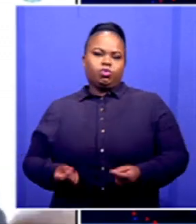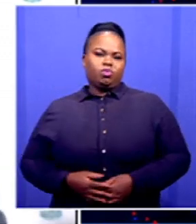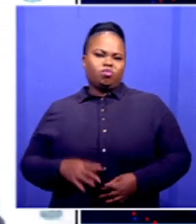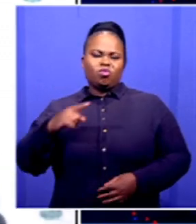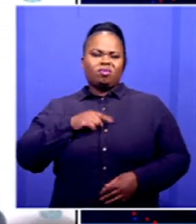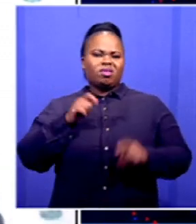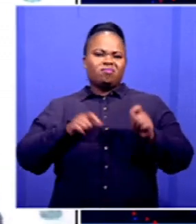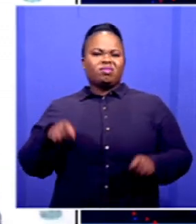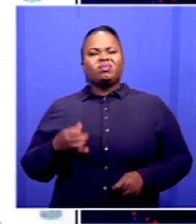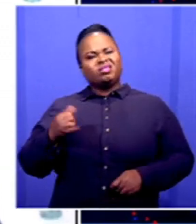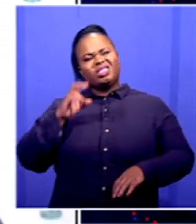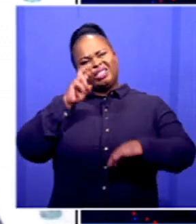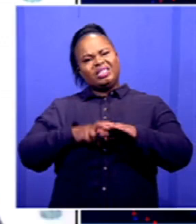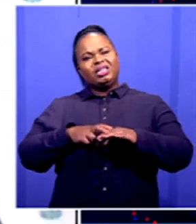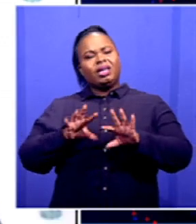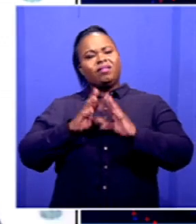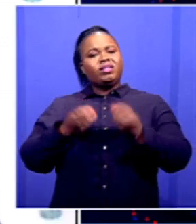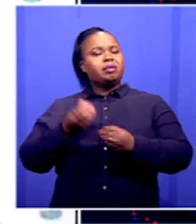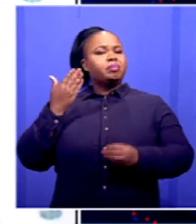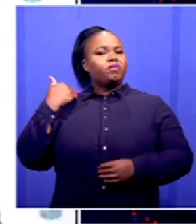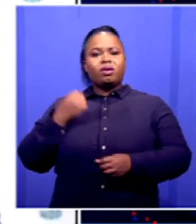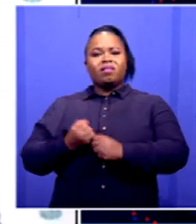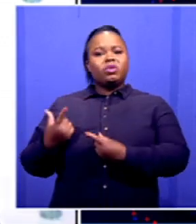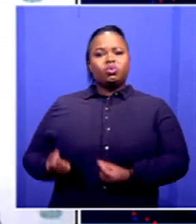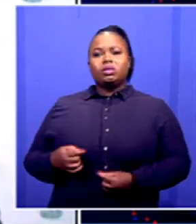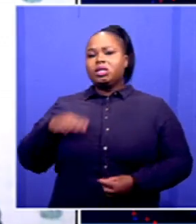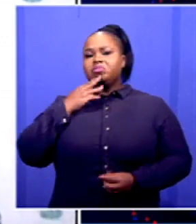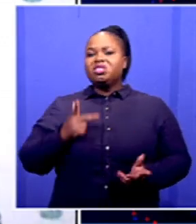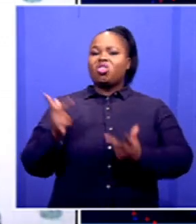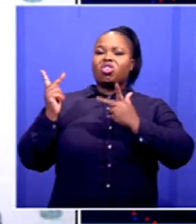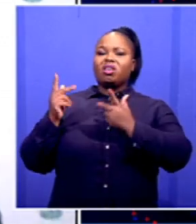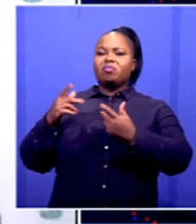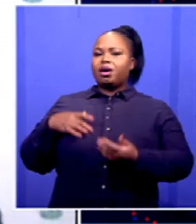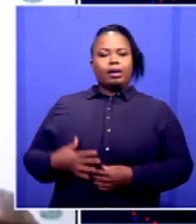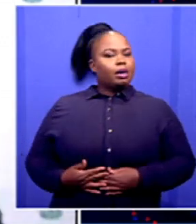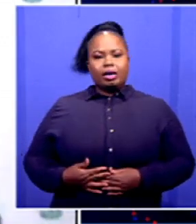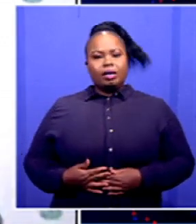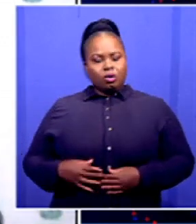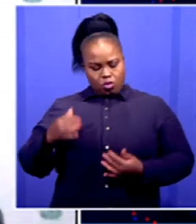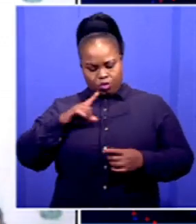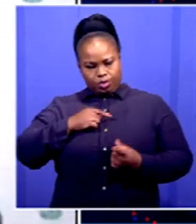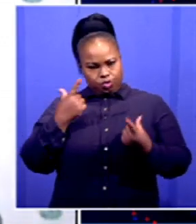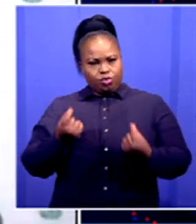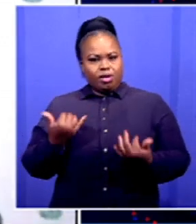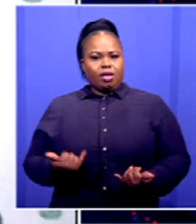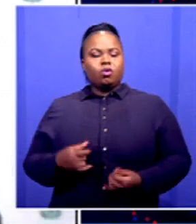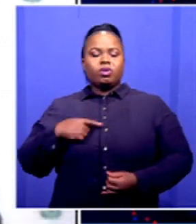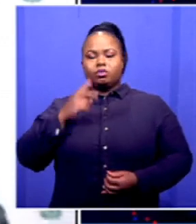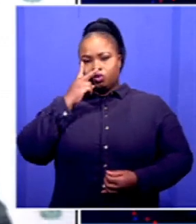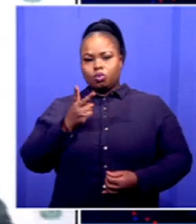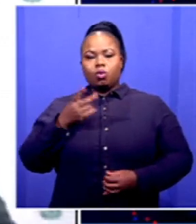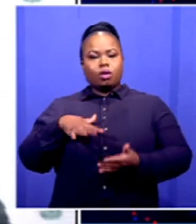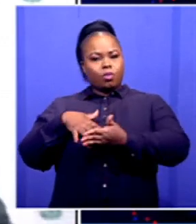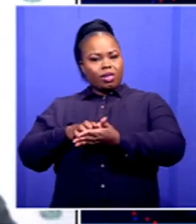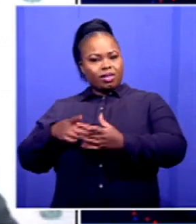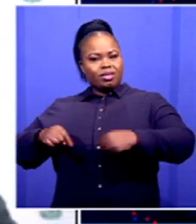are still in need of what we didn't do well before, it doesn't mean we mustn't do it now. Because we have realized our weaknesses, that's